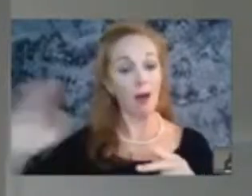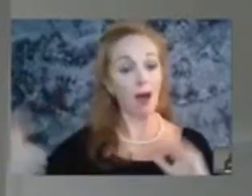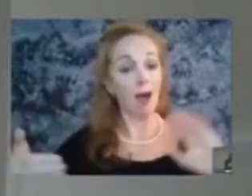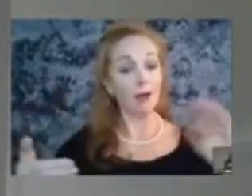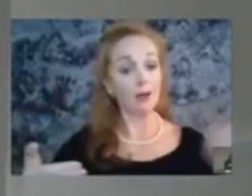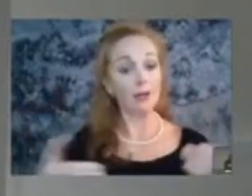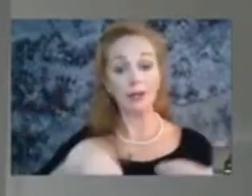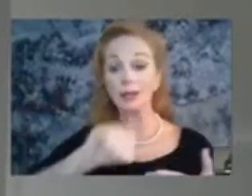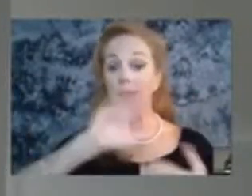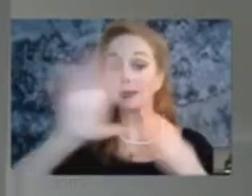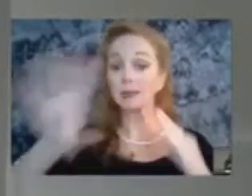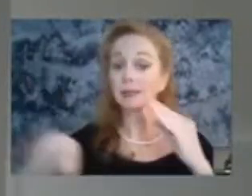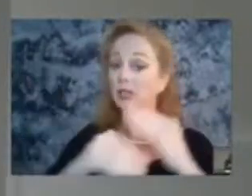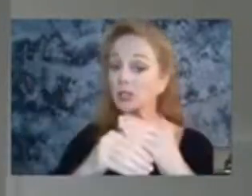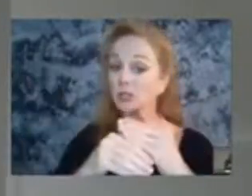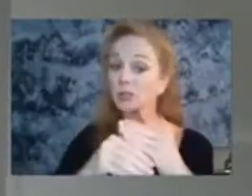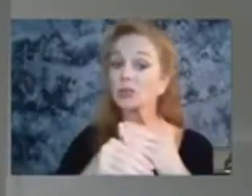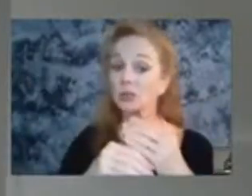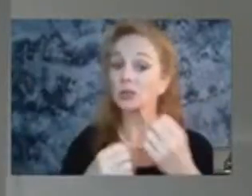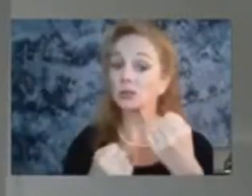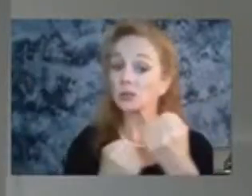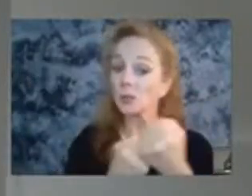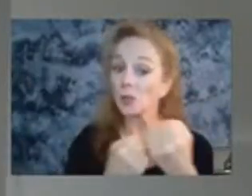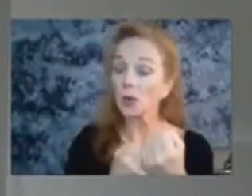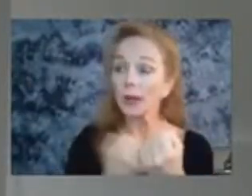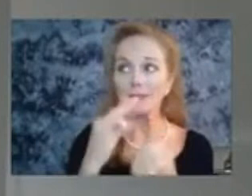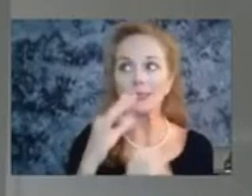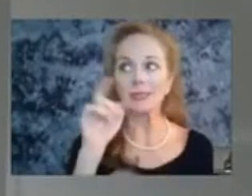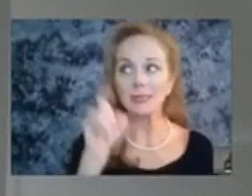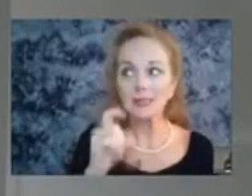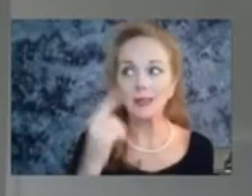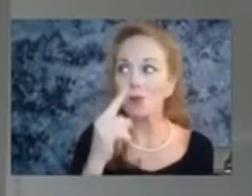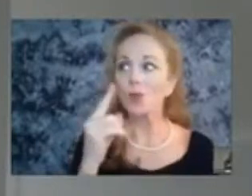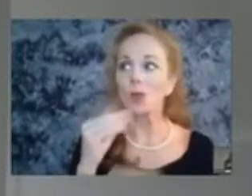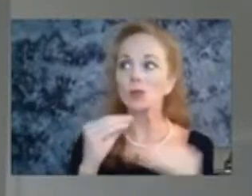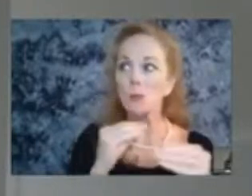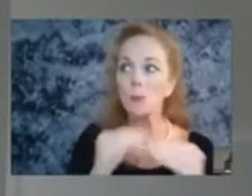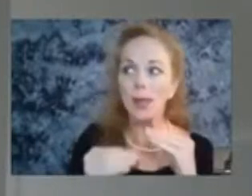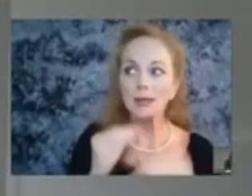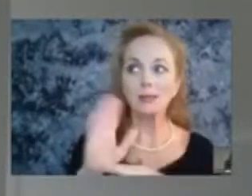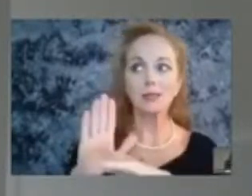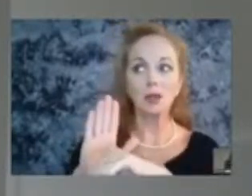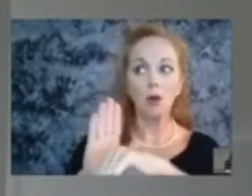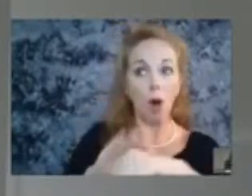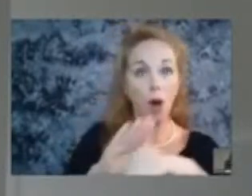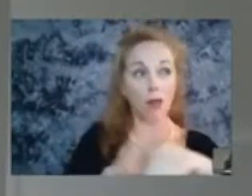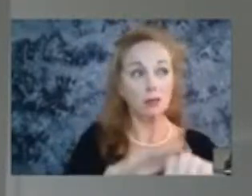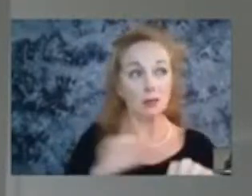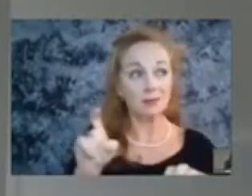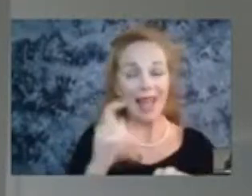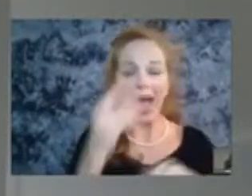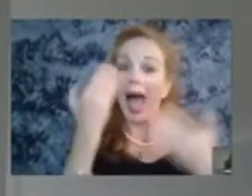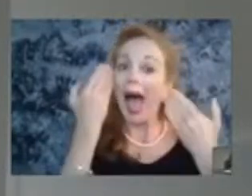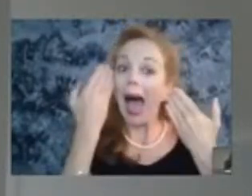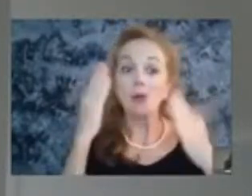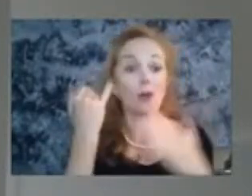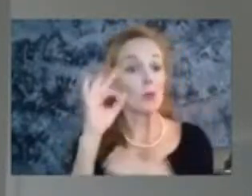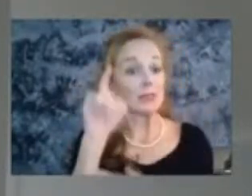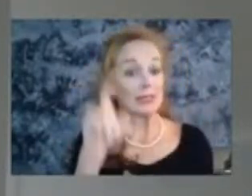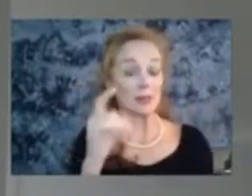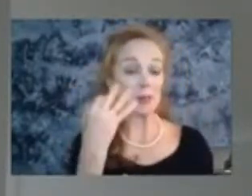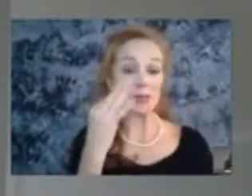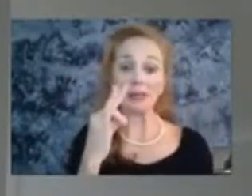we deem it necessary for those maintenance calls? I don't know that we'll need it, but if we get into a